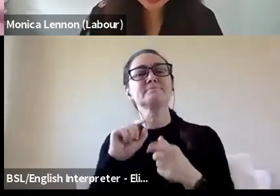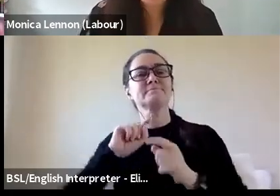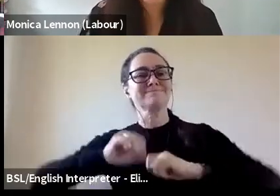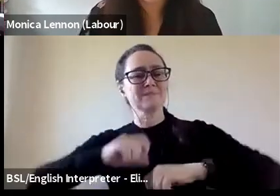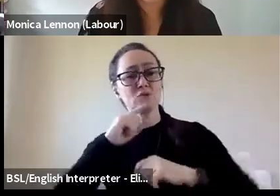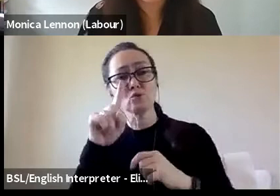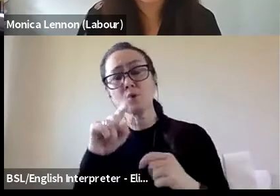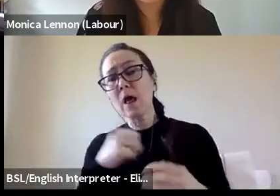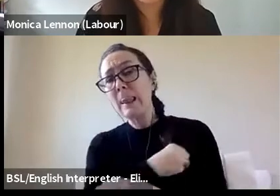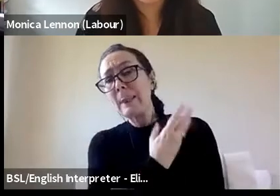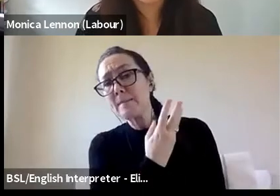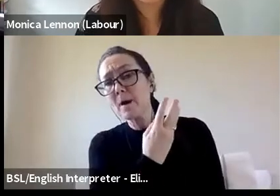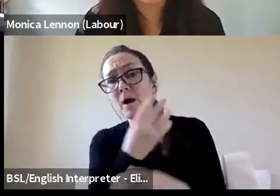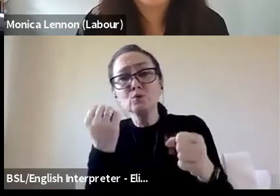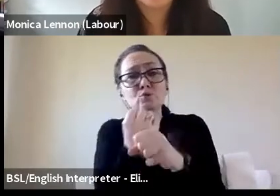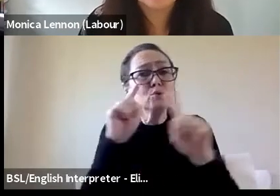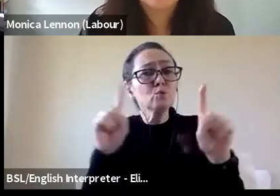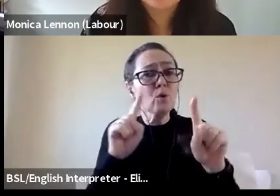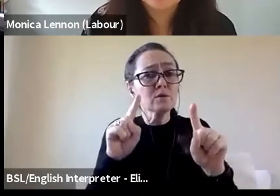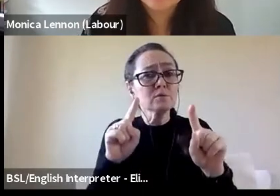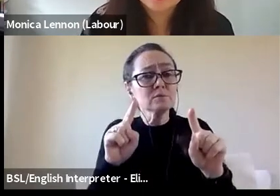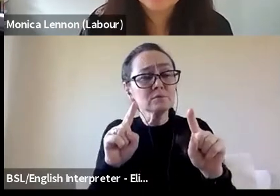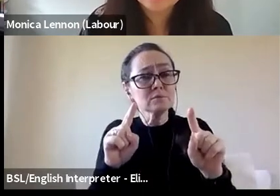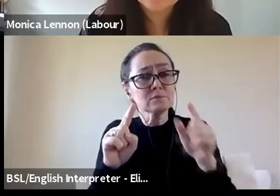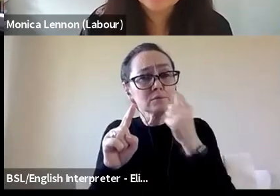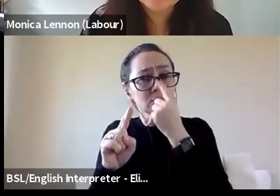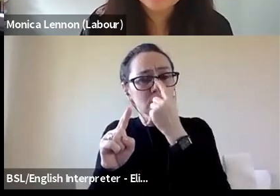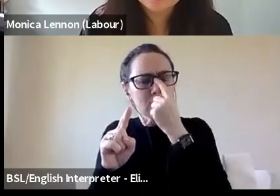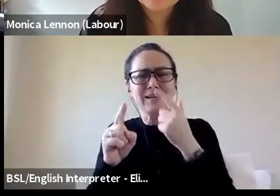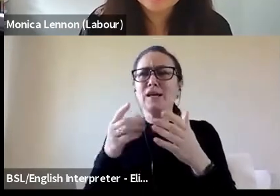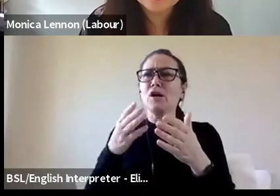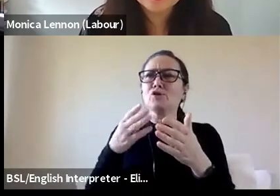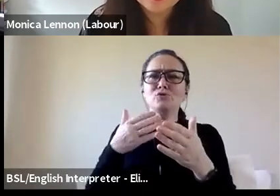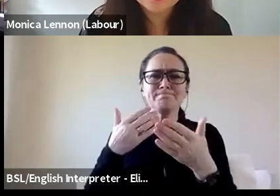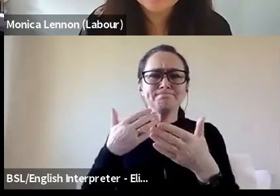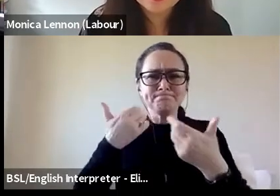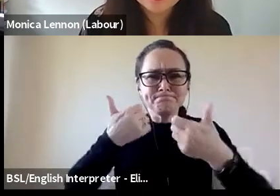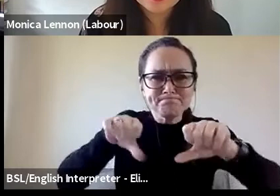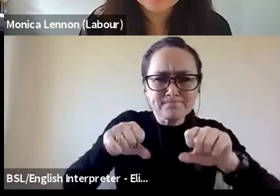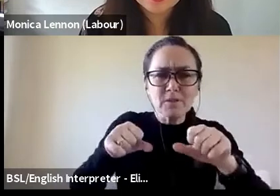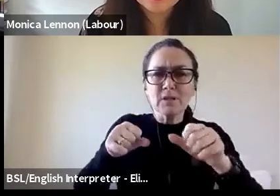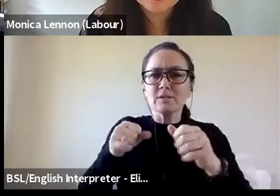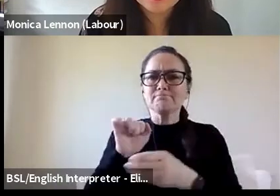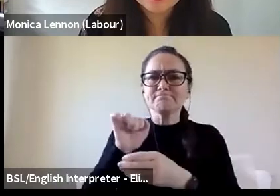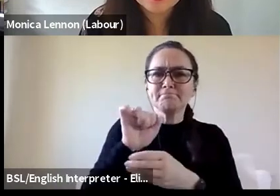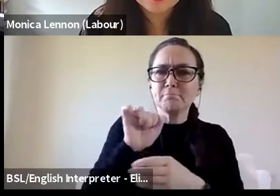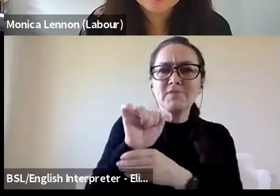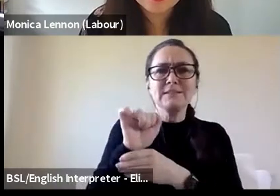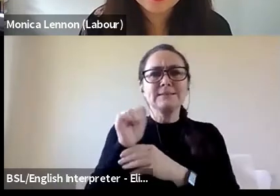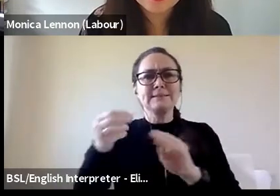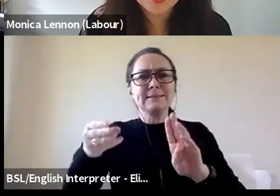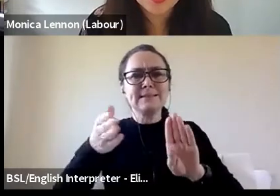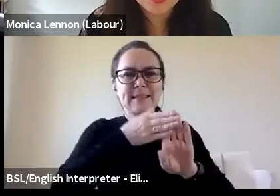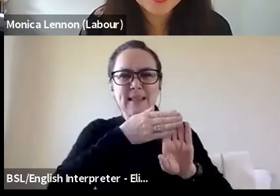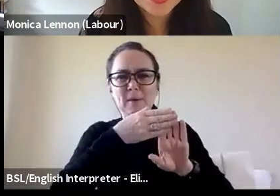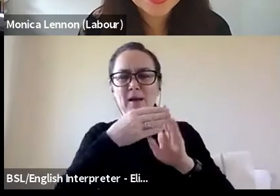do to try and tackle some of that, the stigma that surrounds people with disability in Scotland? And I wonder if I could I'm sorry